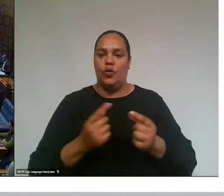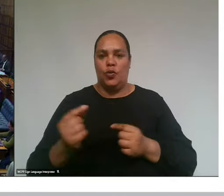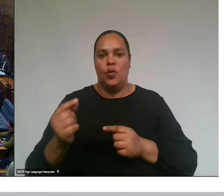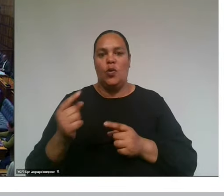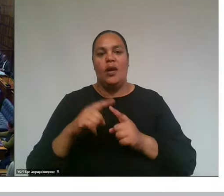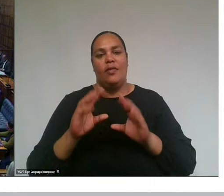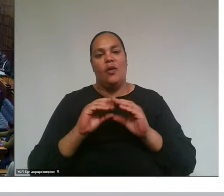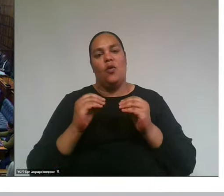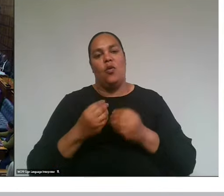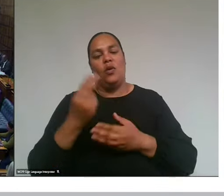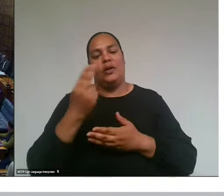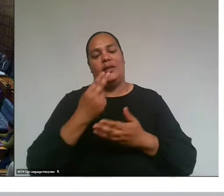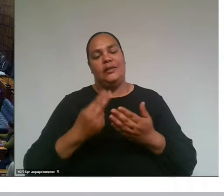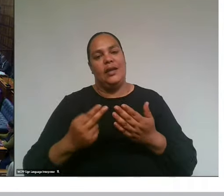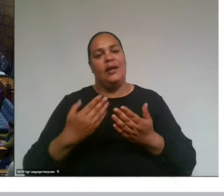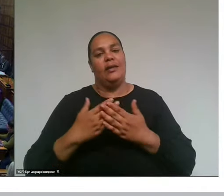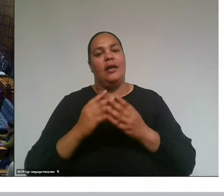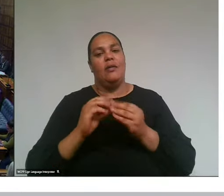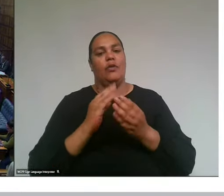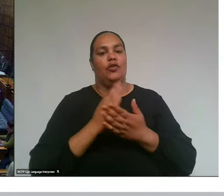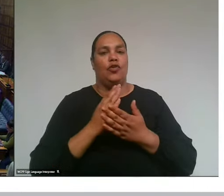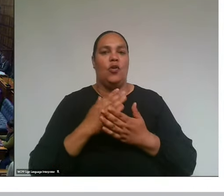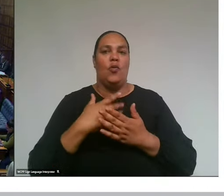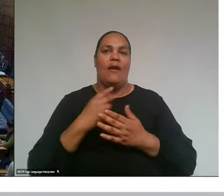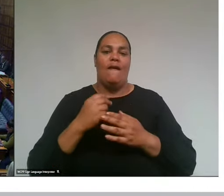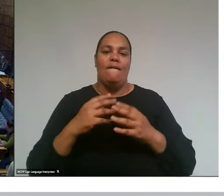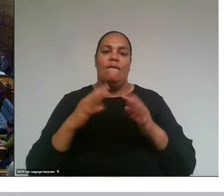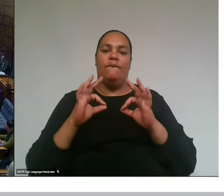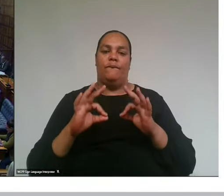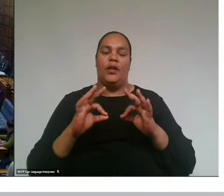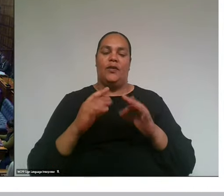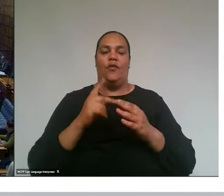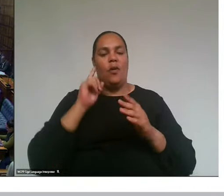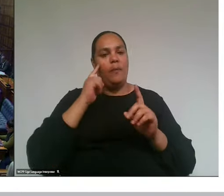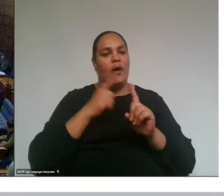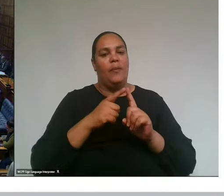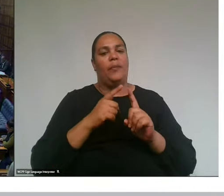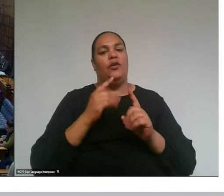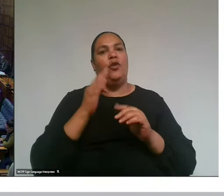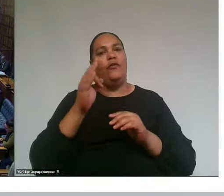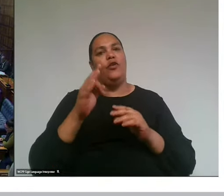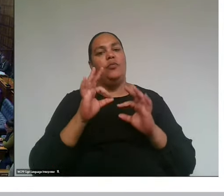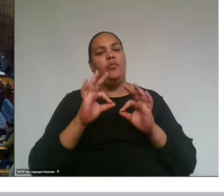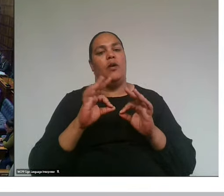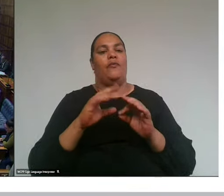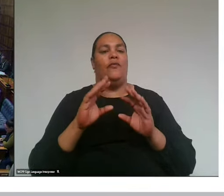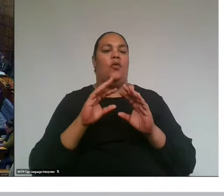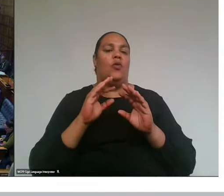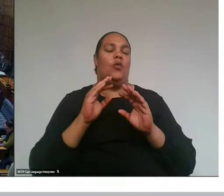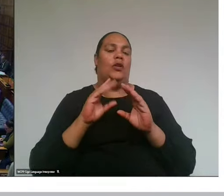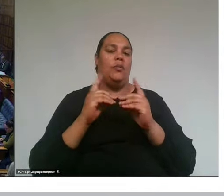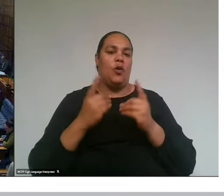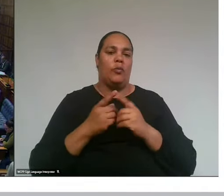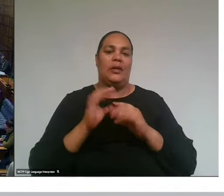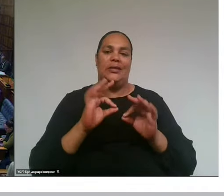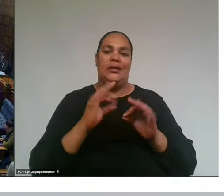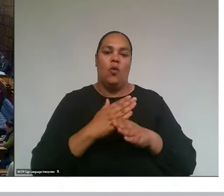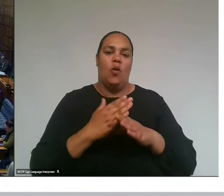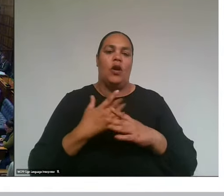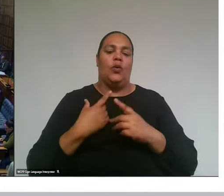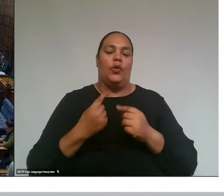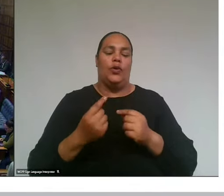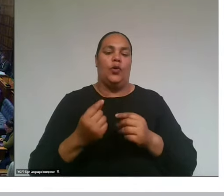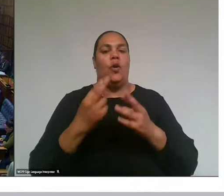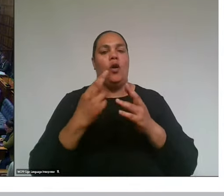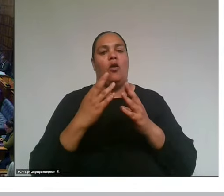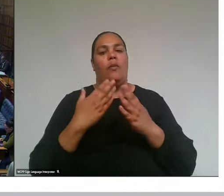organizational design to make sure that we have a fit for purpose and future fit organization as the department that work is currently underway and we